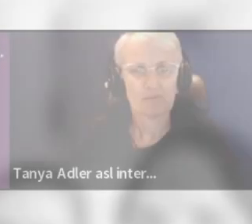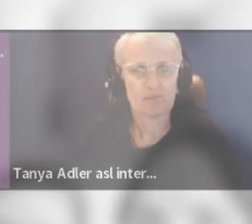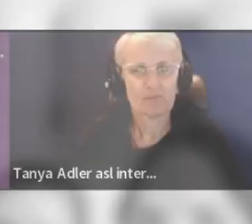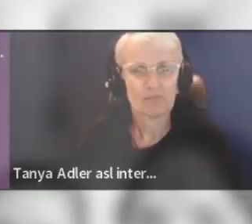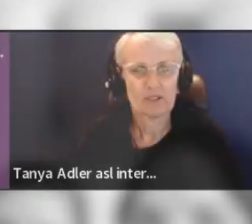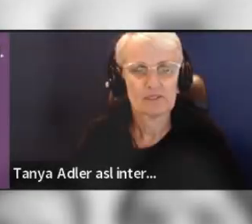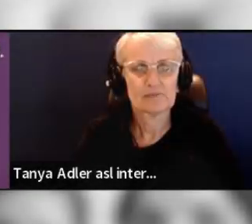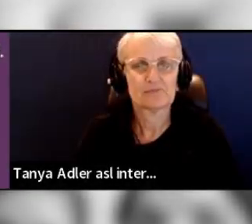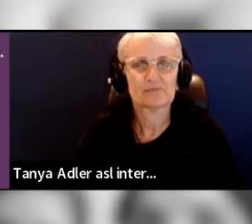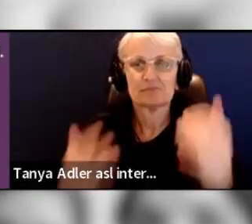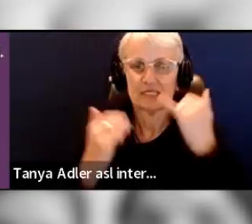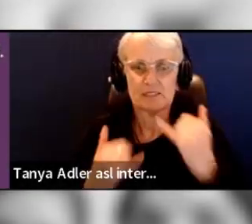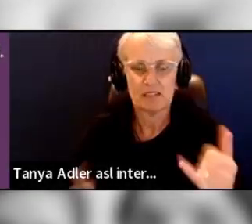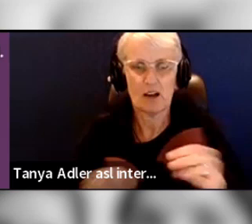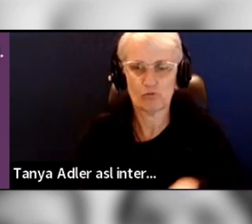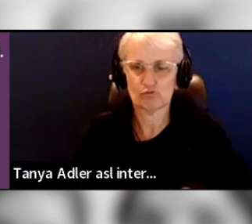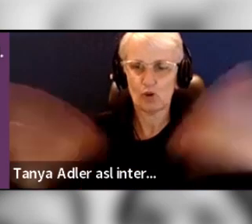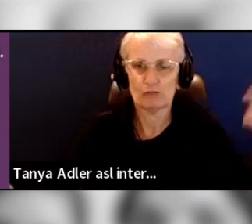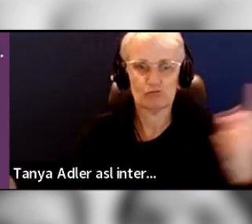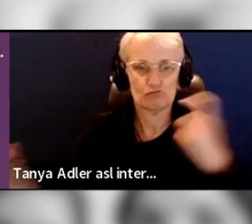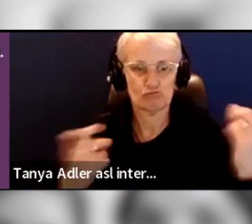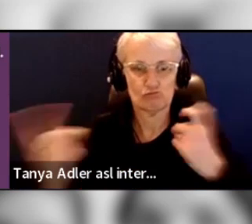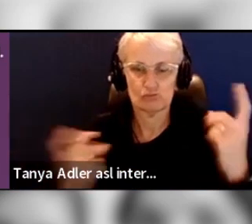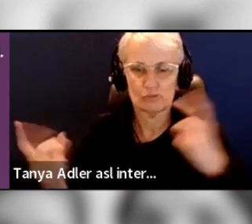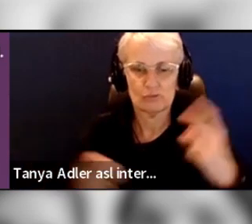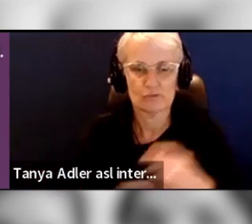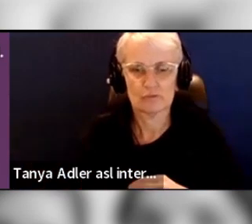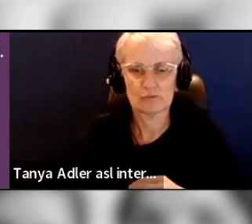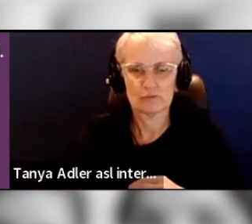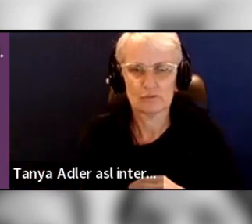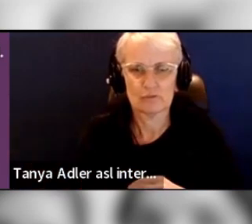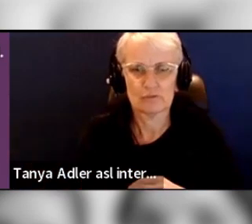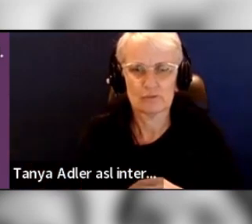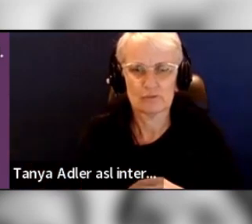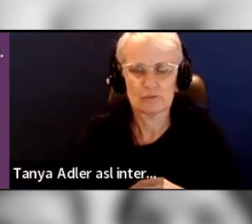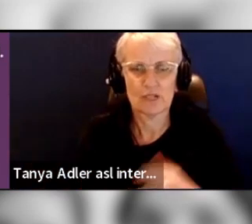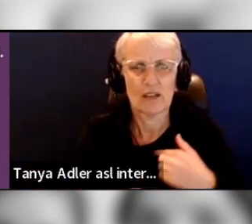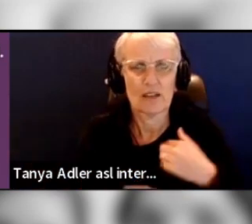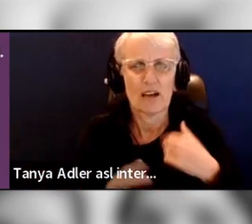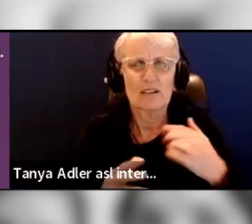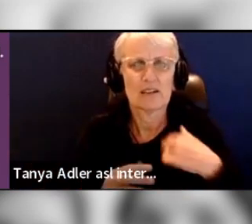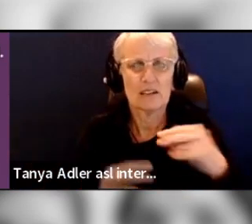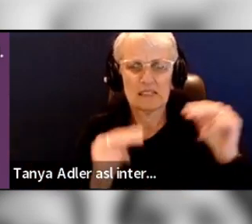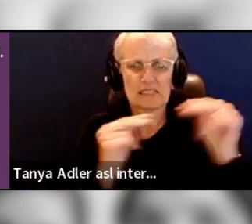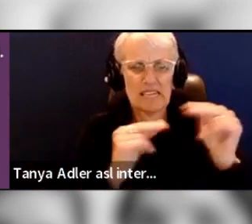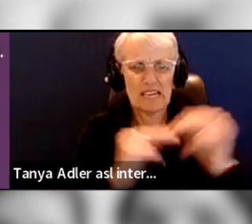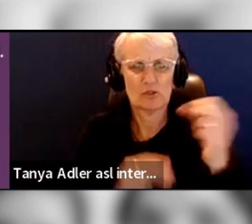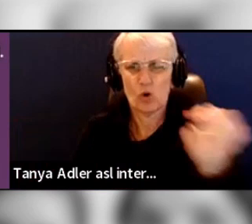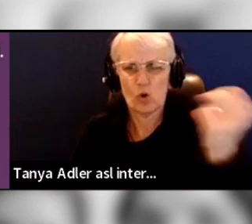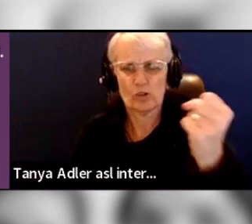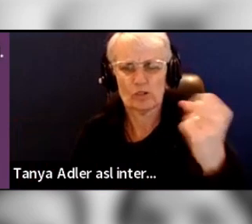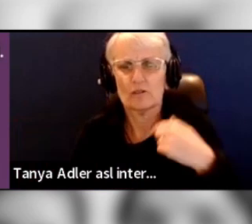So now I'm going to move to open Q&A, and I think I will leave the slides open just in case I need to navigate back and